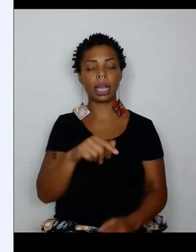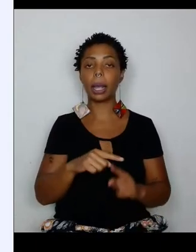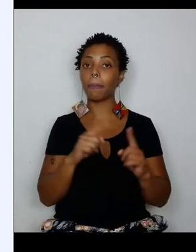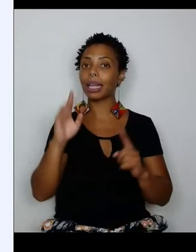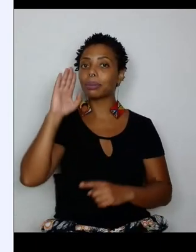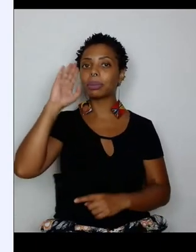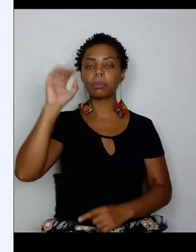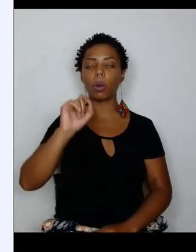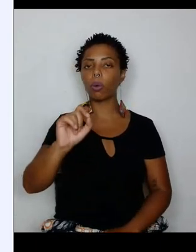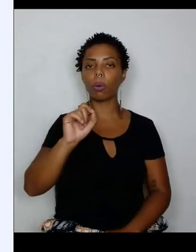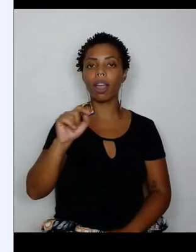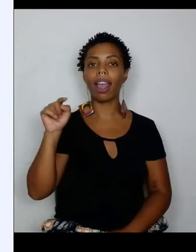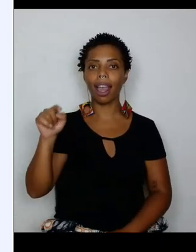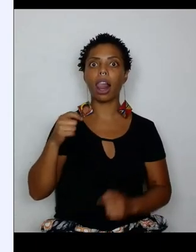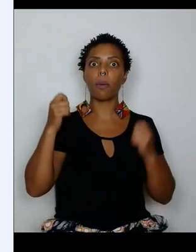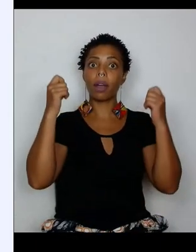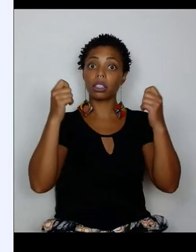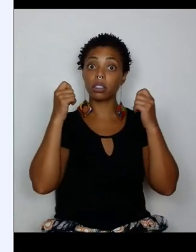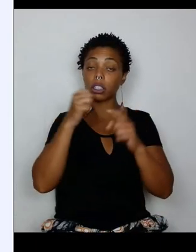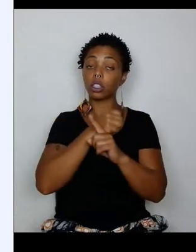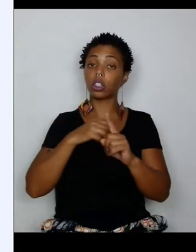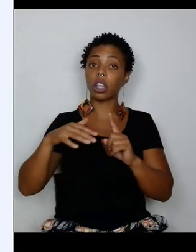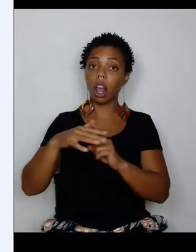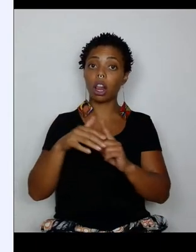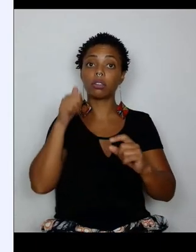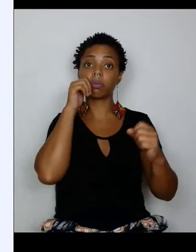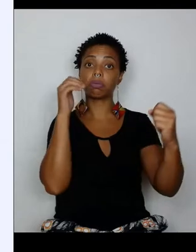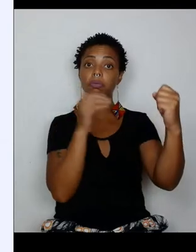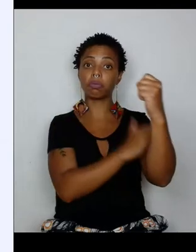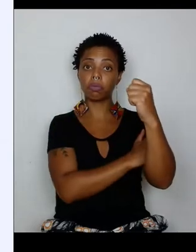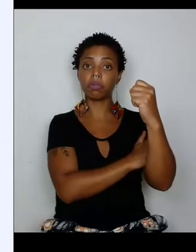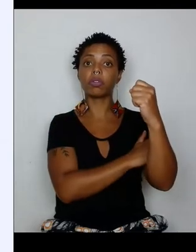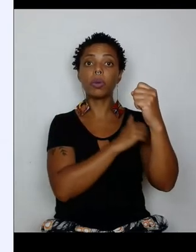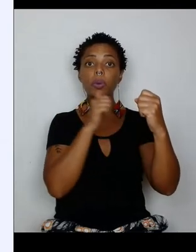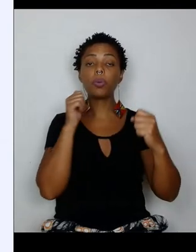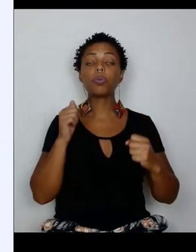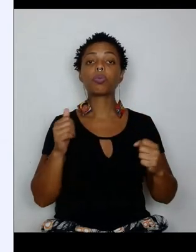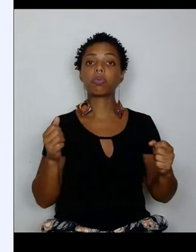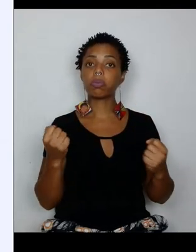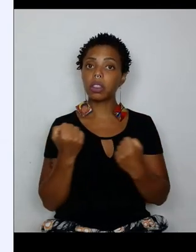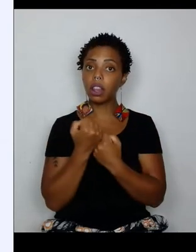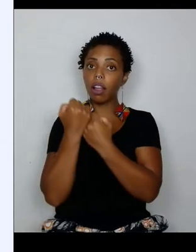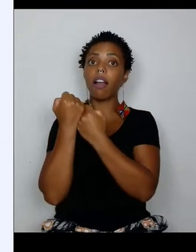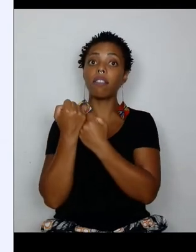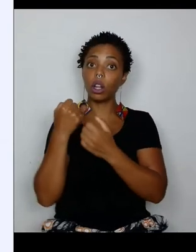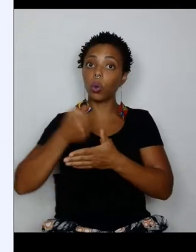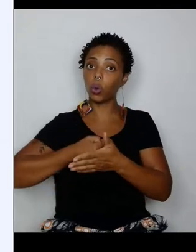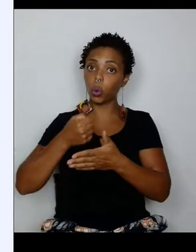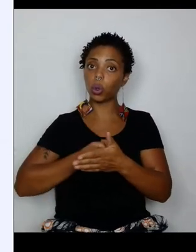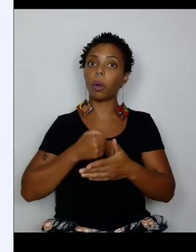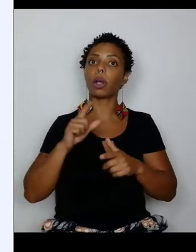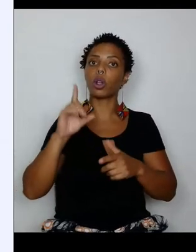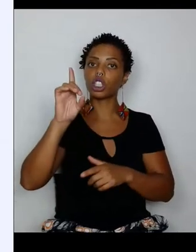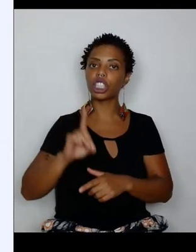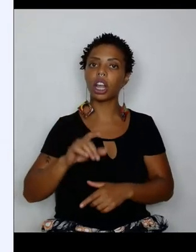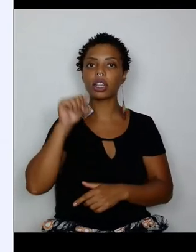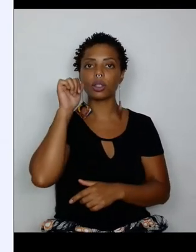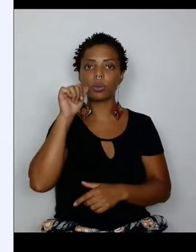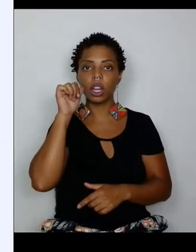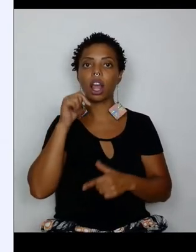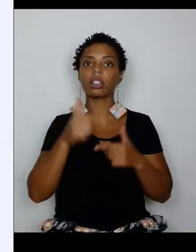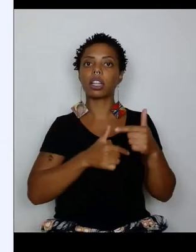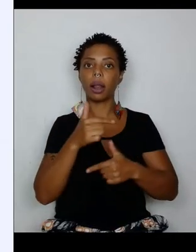activist who crusaded for the rights of women and workers early in the 19th century her radical ideas